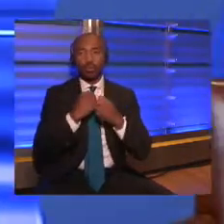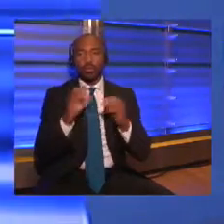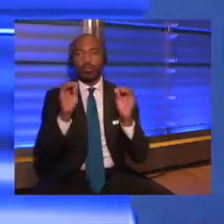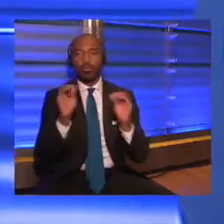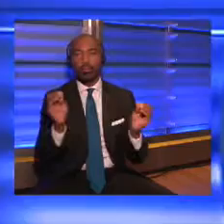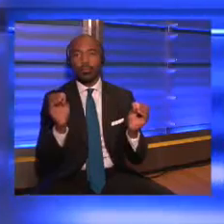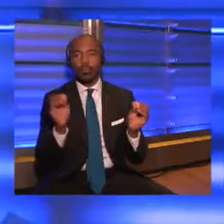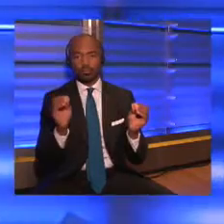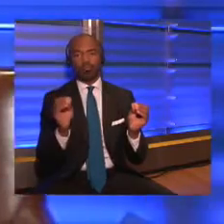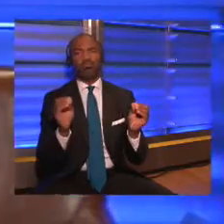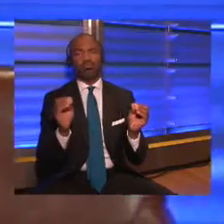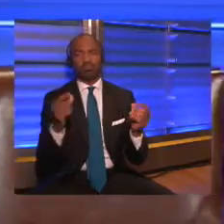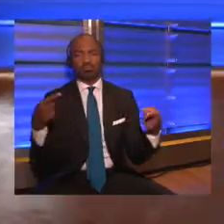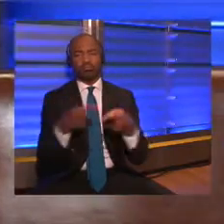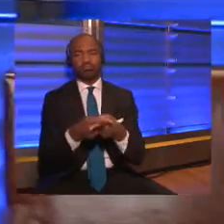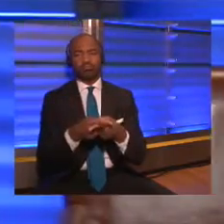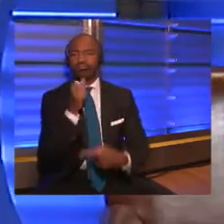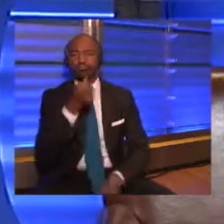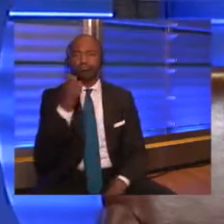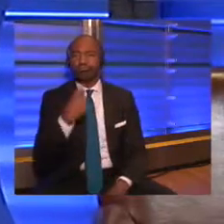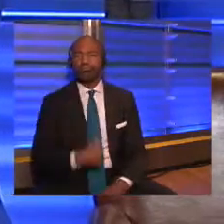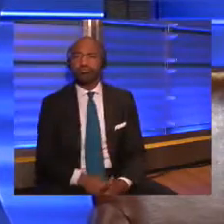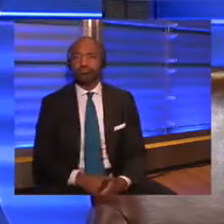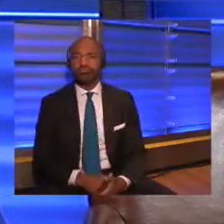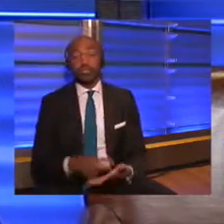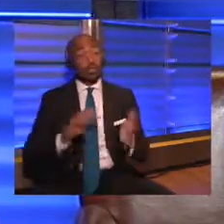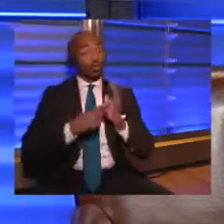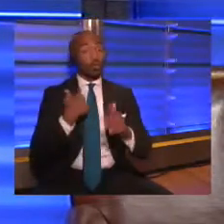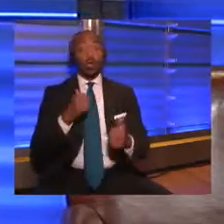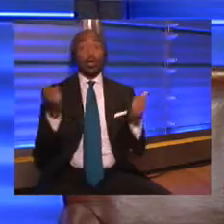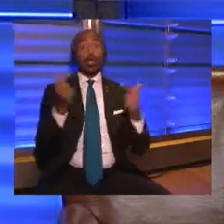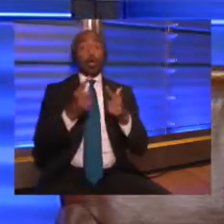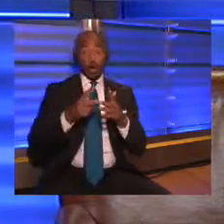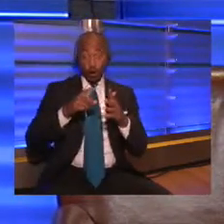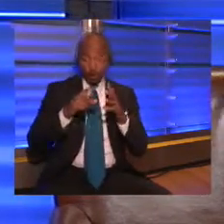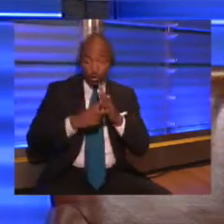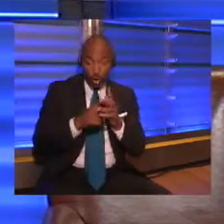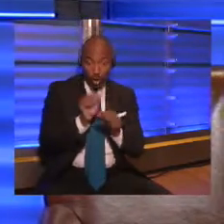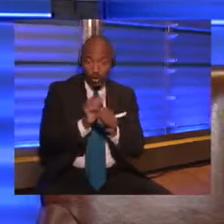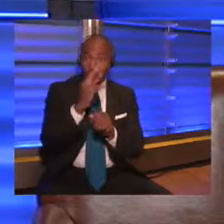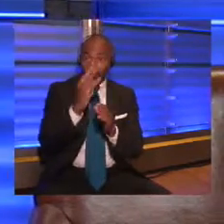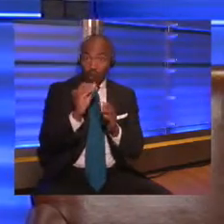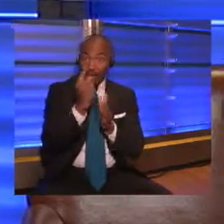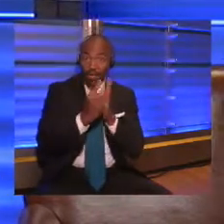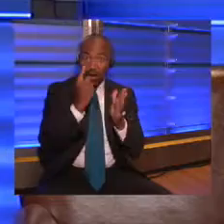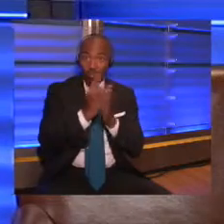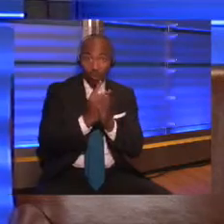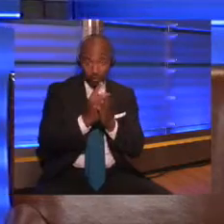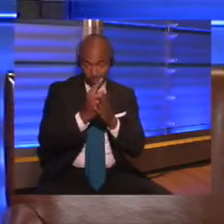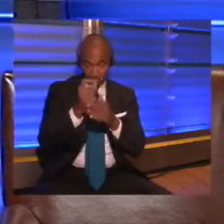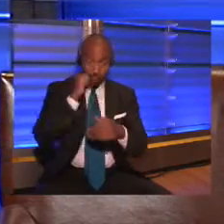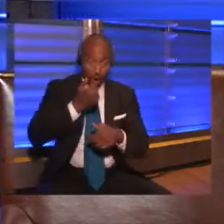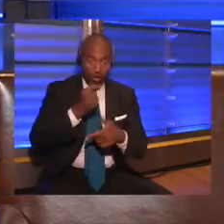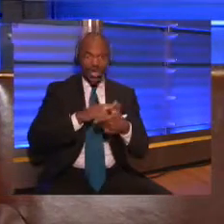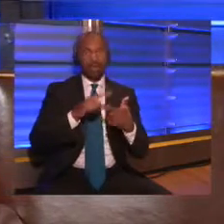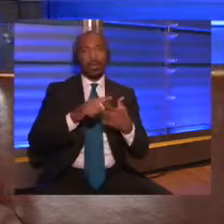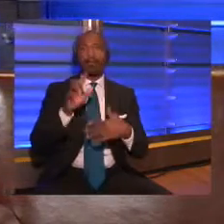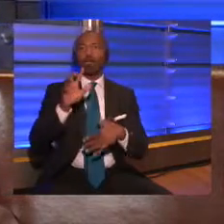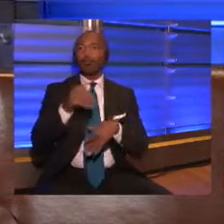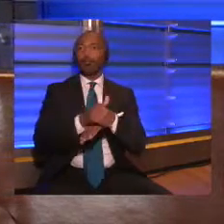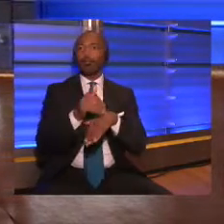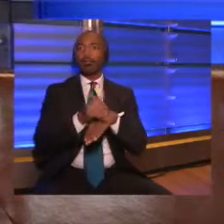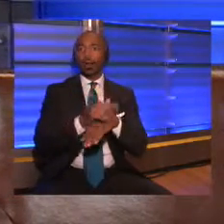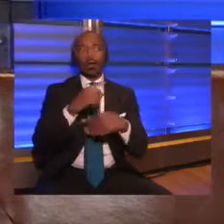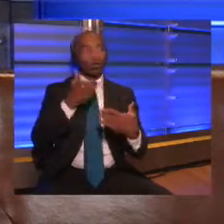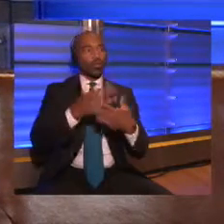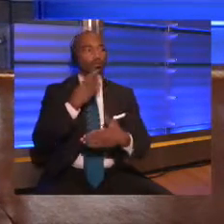That is crazy. And I'm not naive enough to suggest we should all start working 40 hours tomorrow and then turn off our phone at 5 o'clock. But we